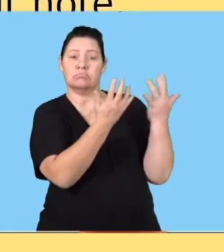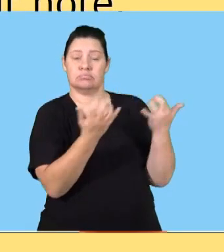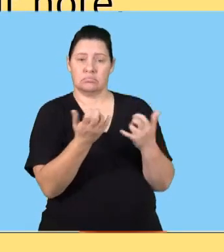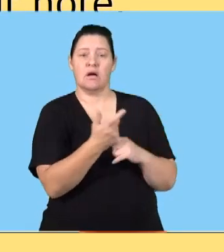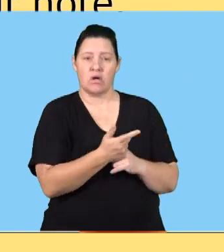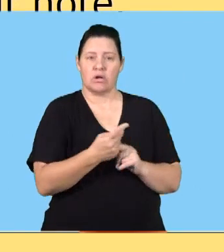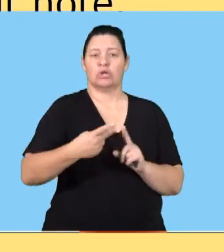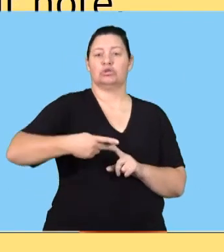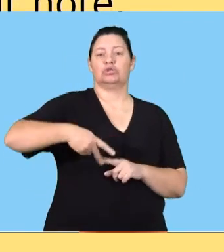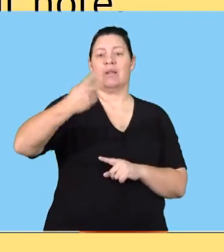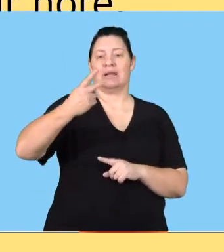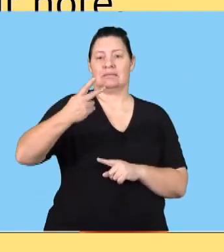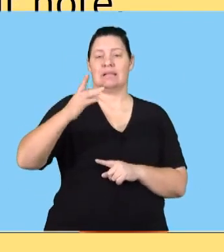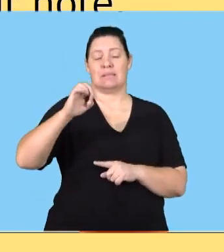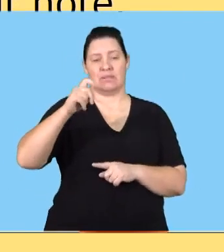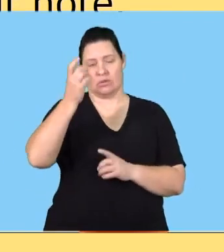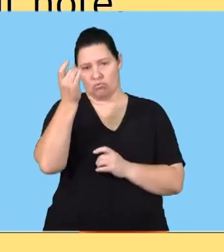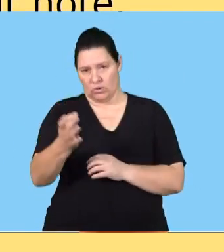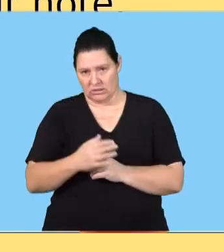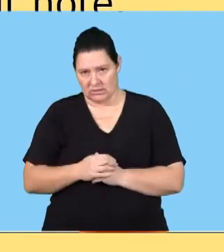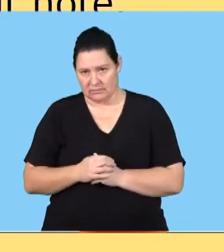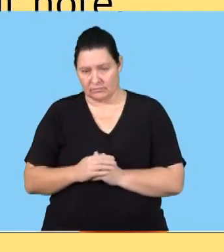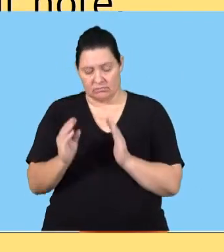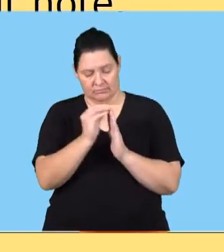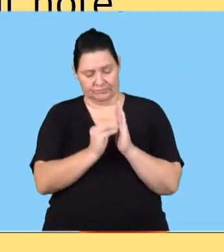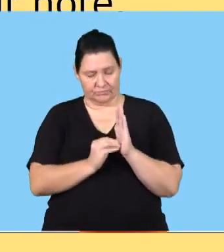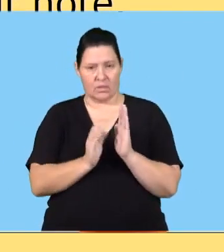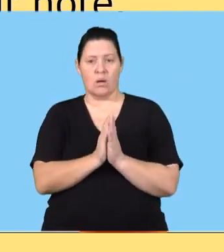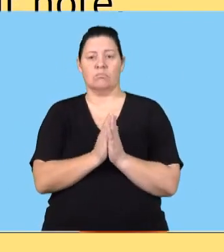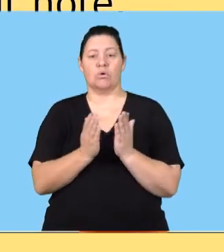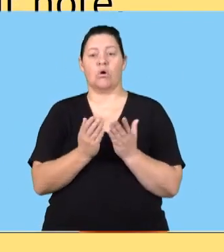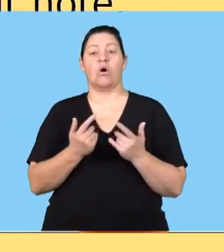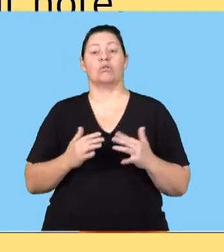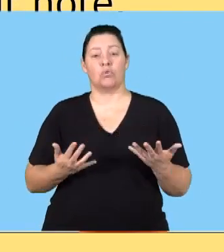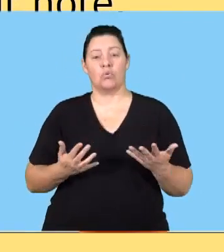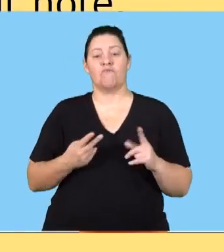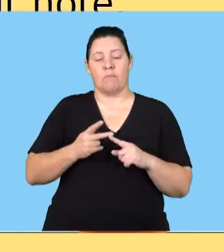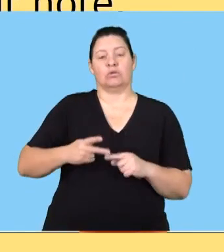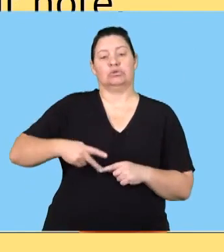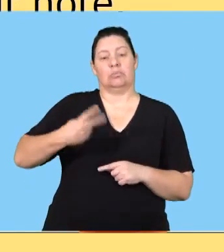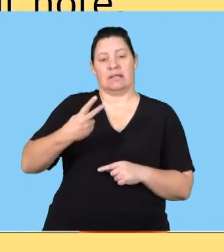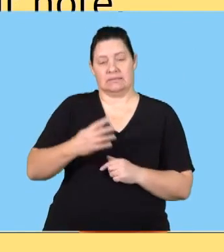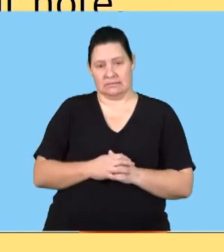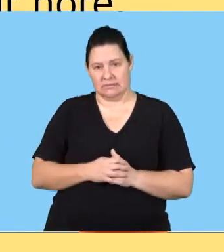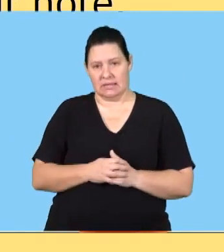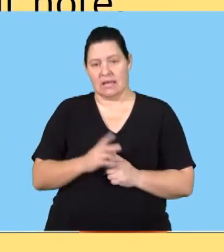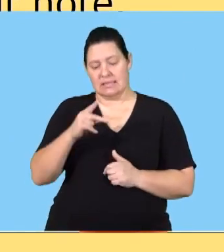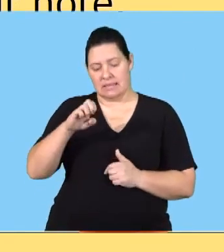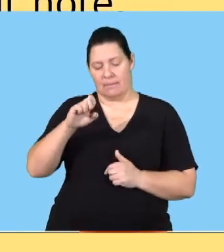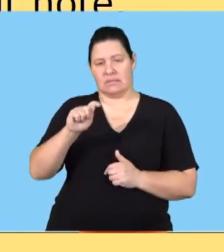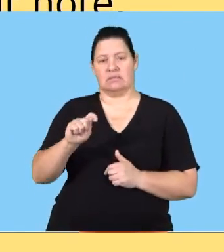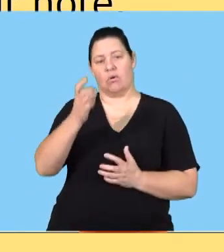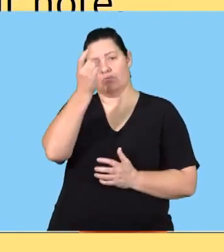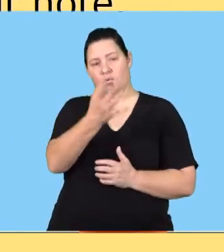made from the duplicate debit note. So as we'll be recording in our books, we do it from the duplicate